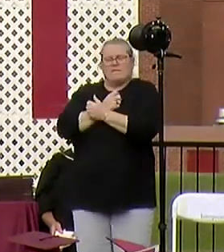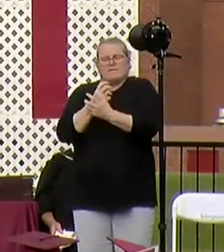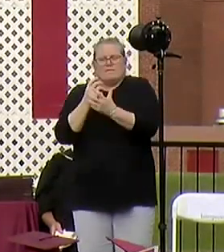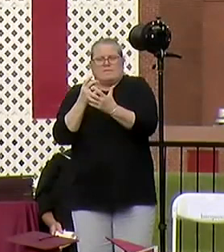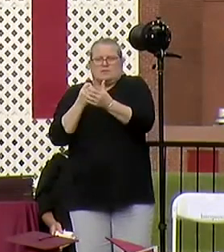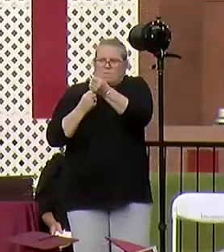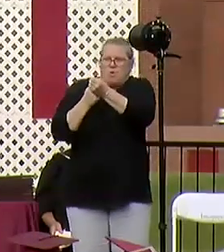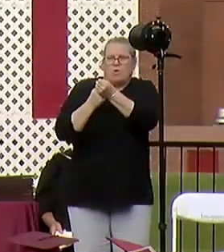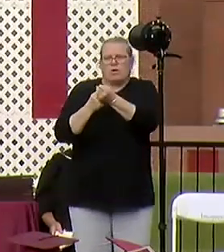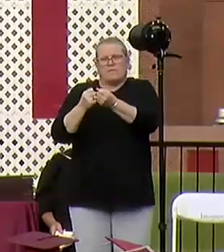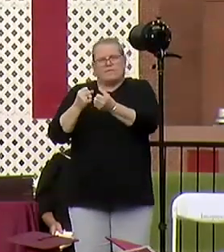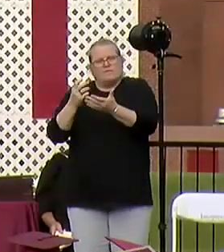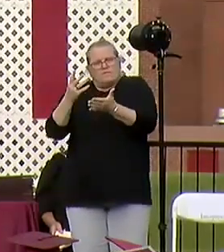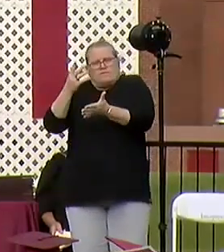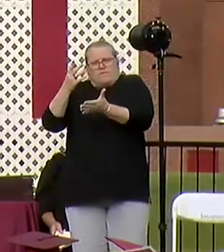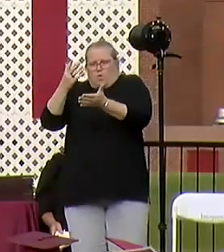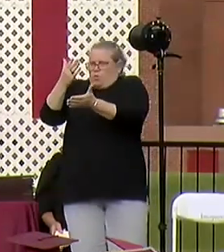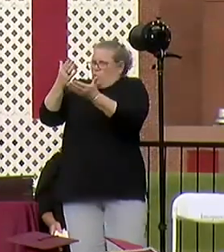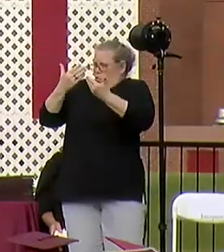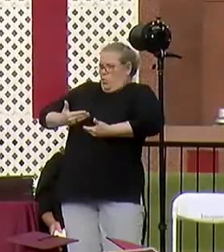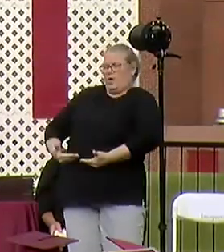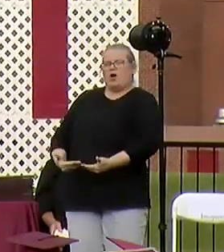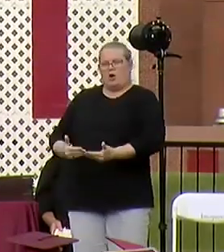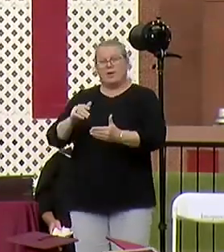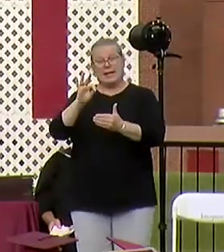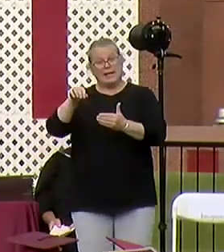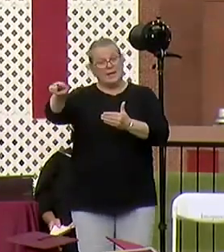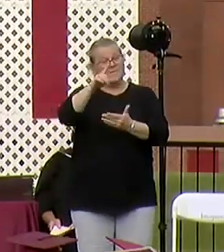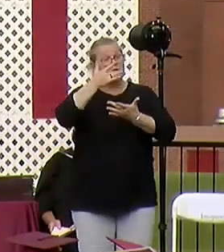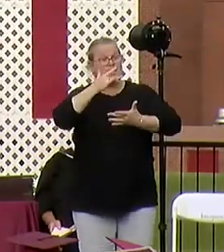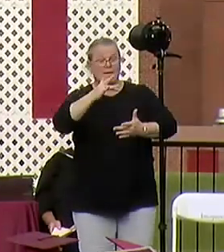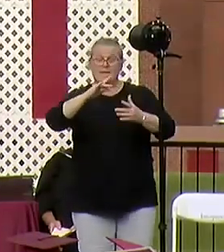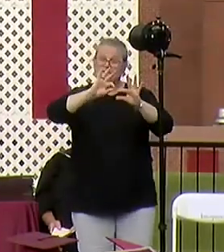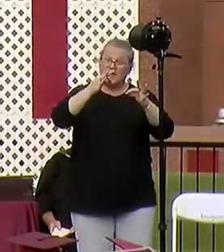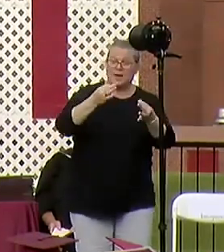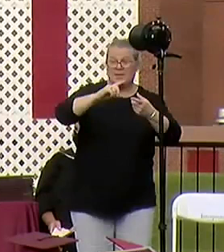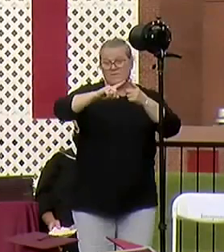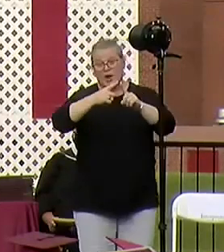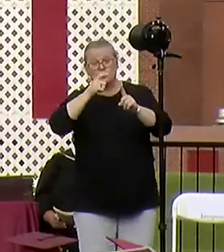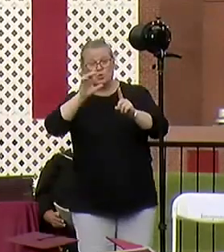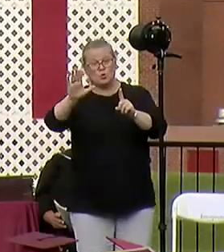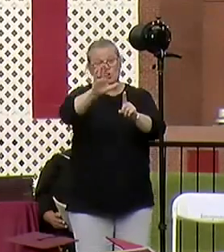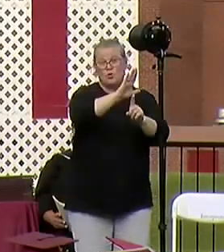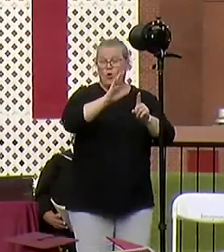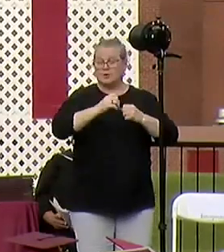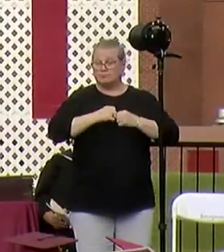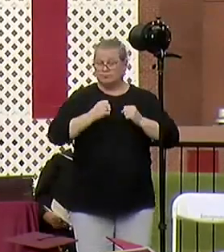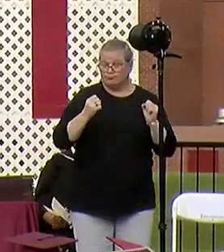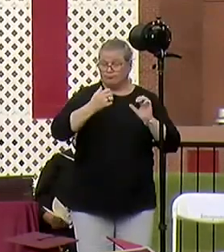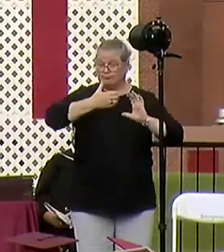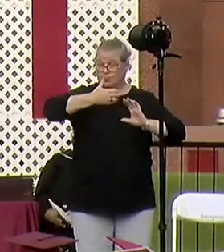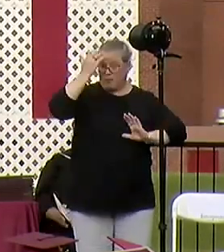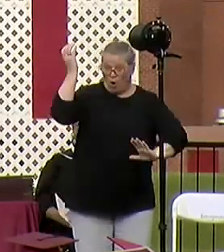to have family and loved ones now who let you take your masks off and show that vulnerability, you'll want to appreciate them